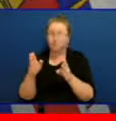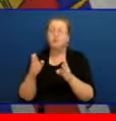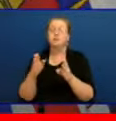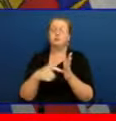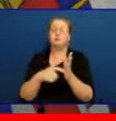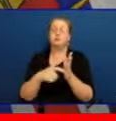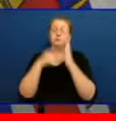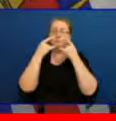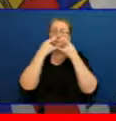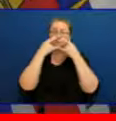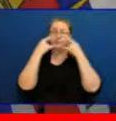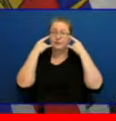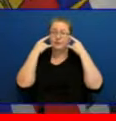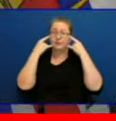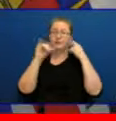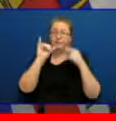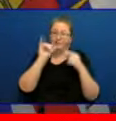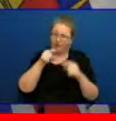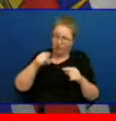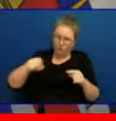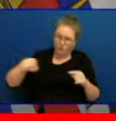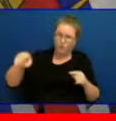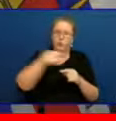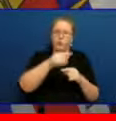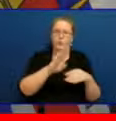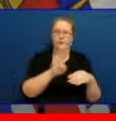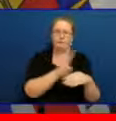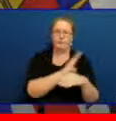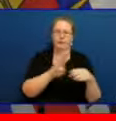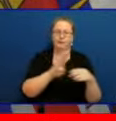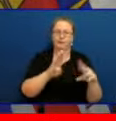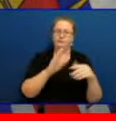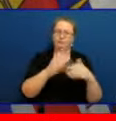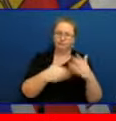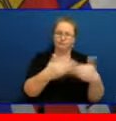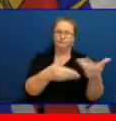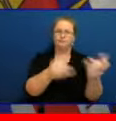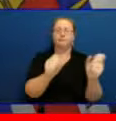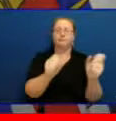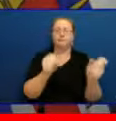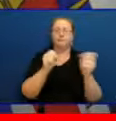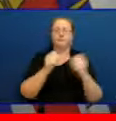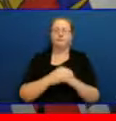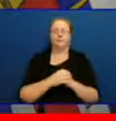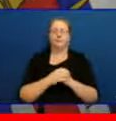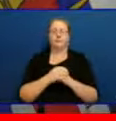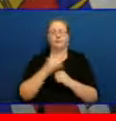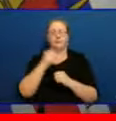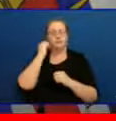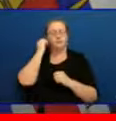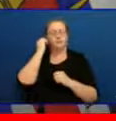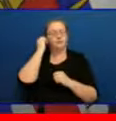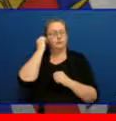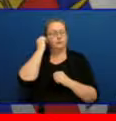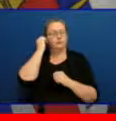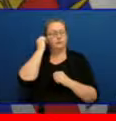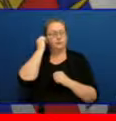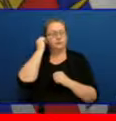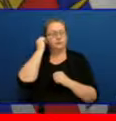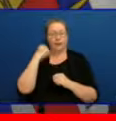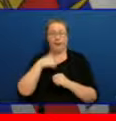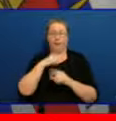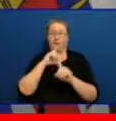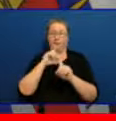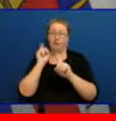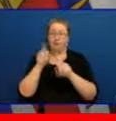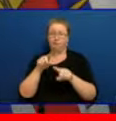that's more enforceable than my telling people that it's an order that you wear a mask. I will say it's